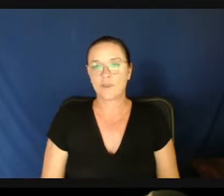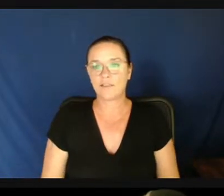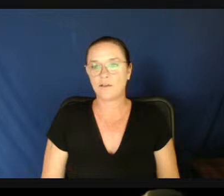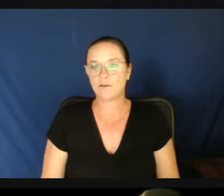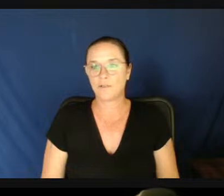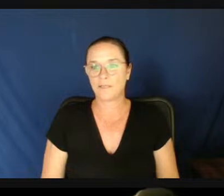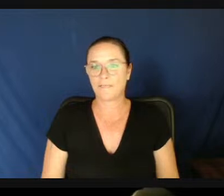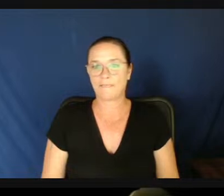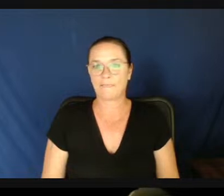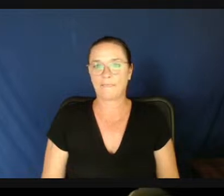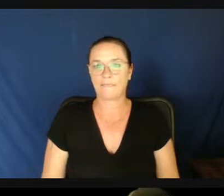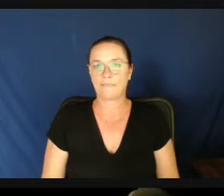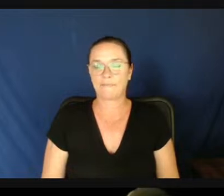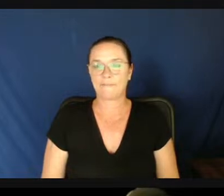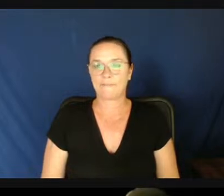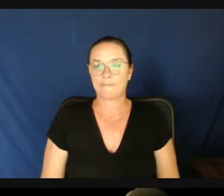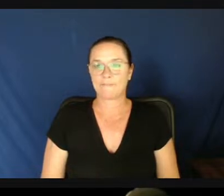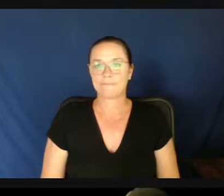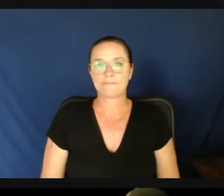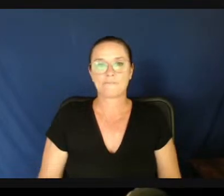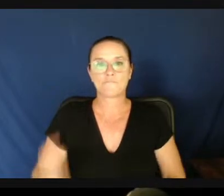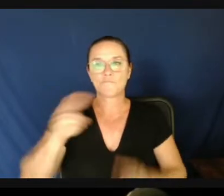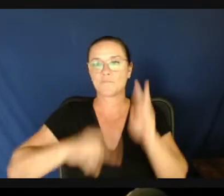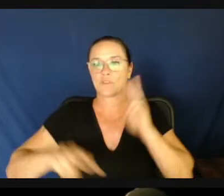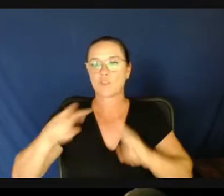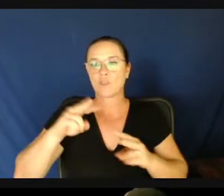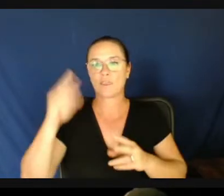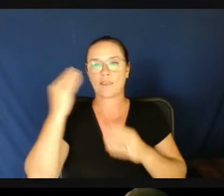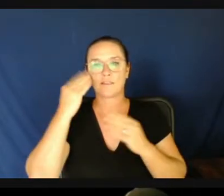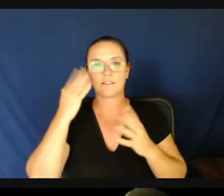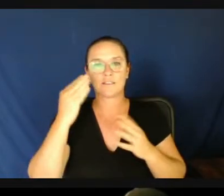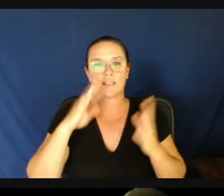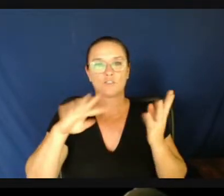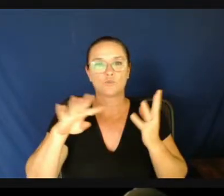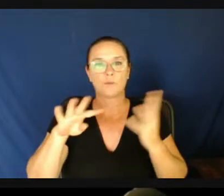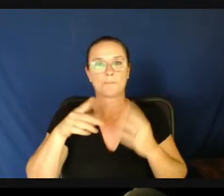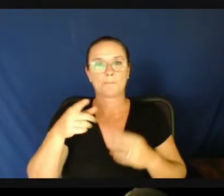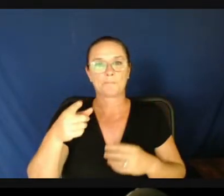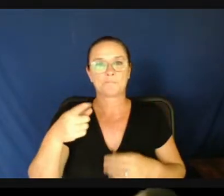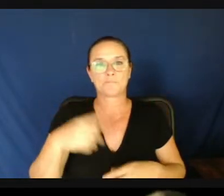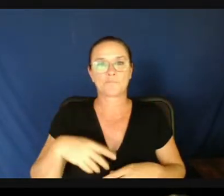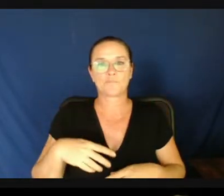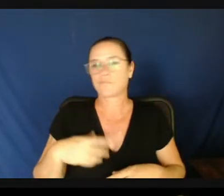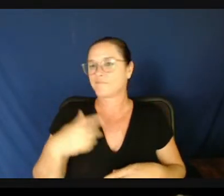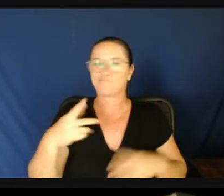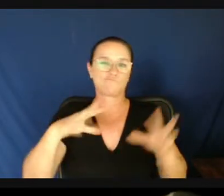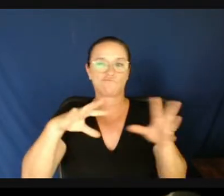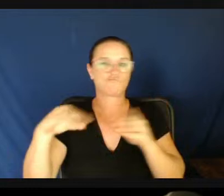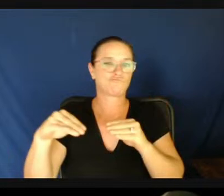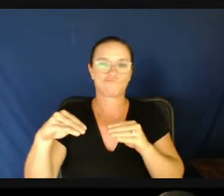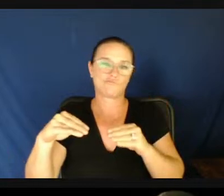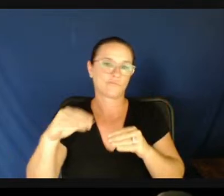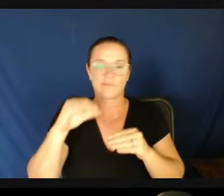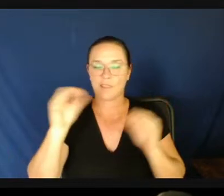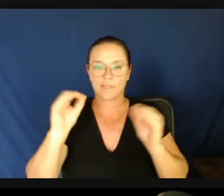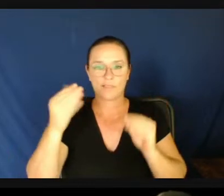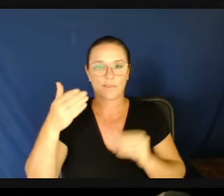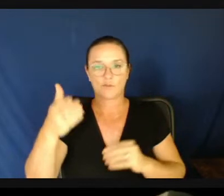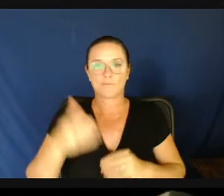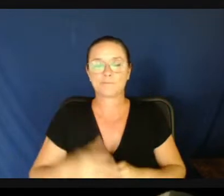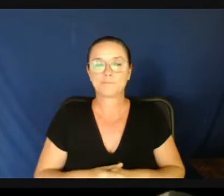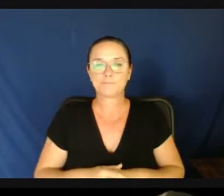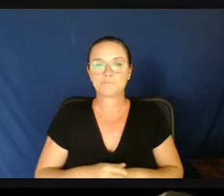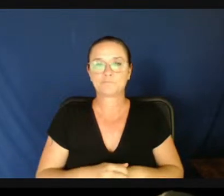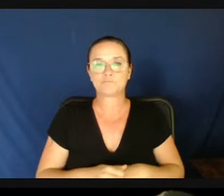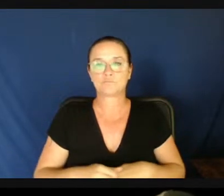So looking at our data streams here, our rangefinder is still out, no data here.